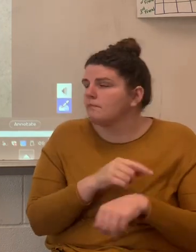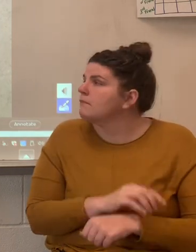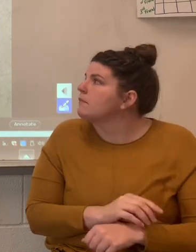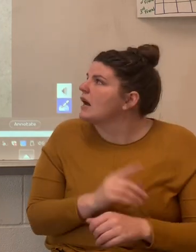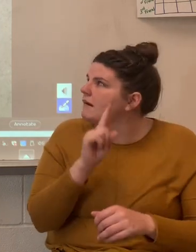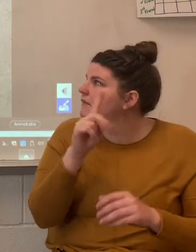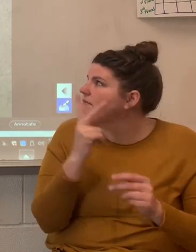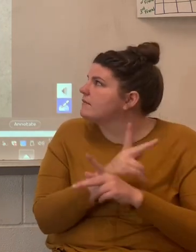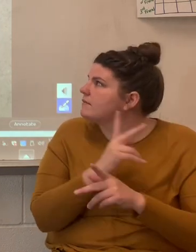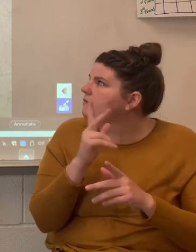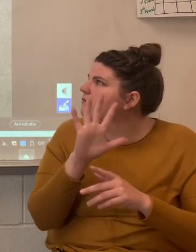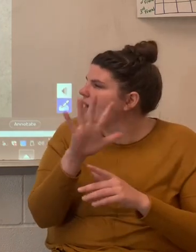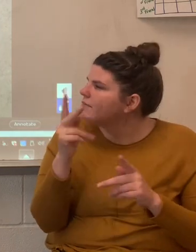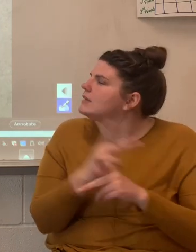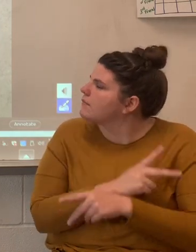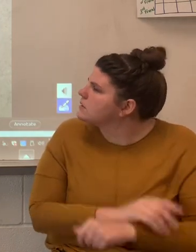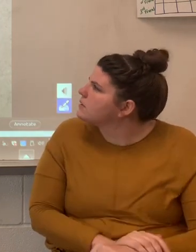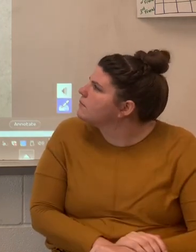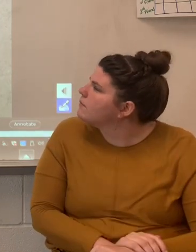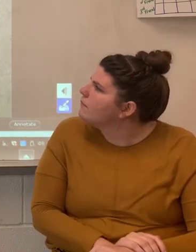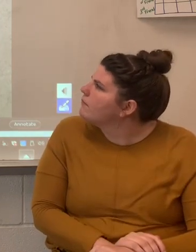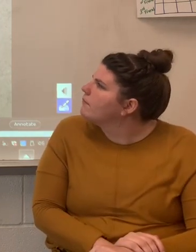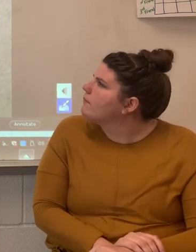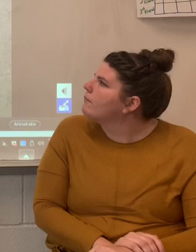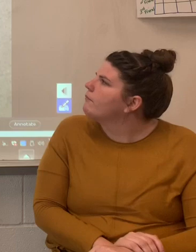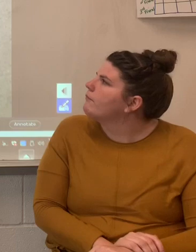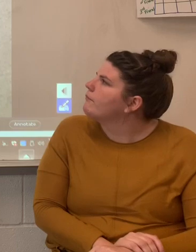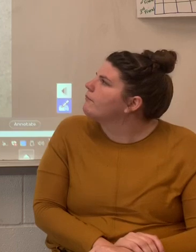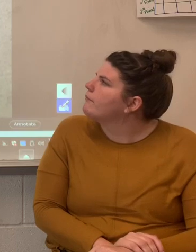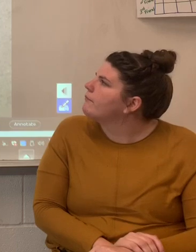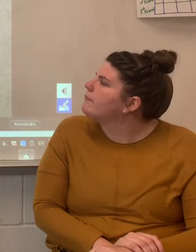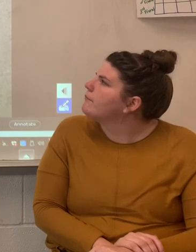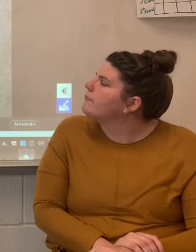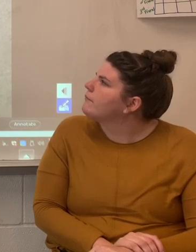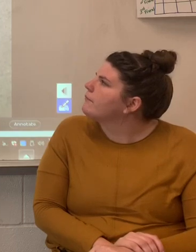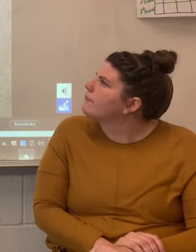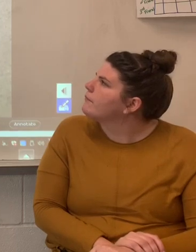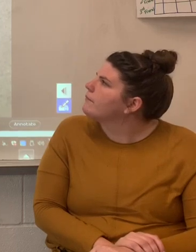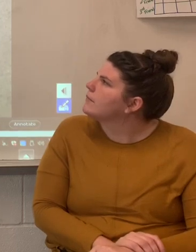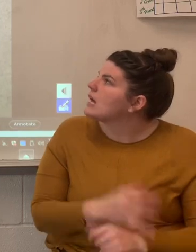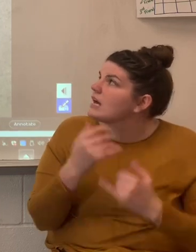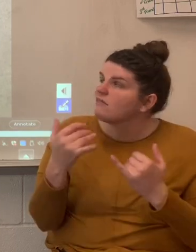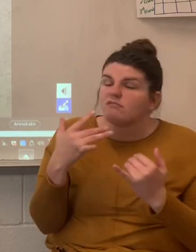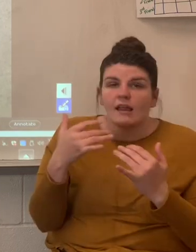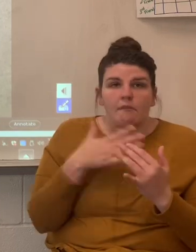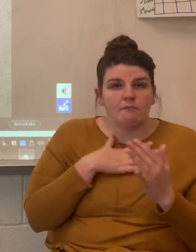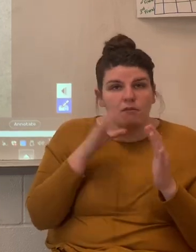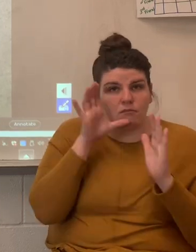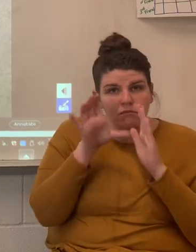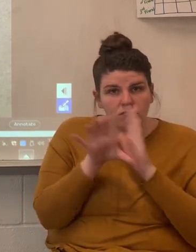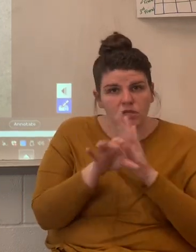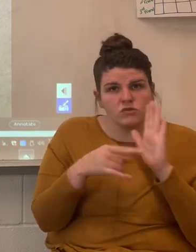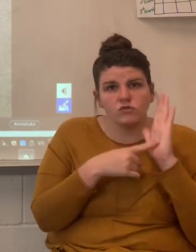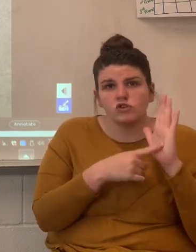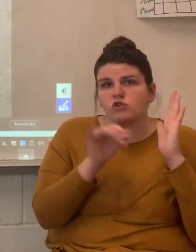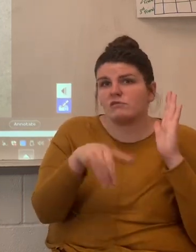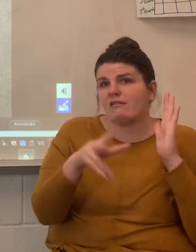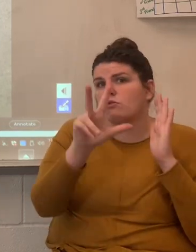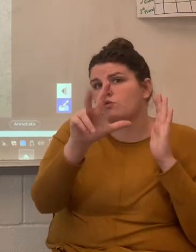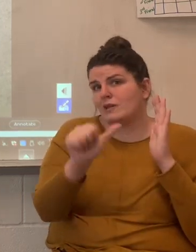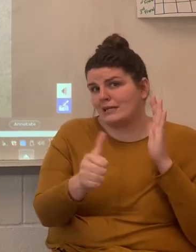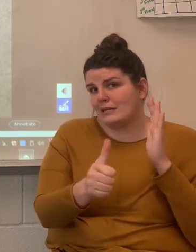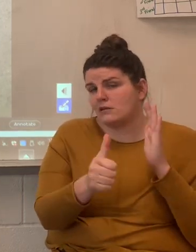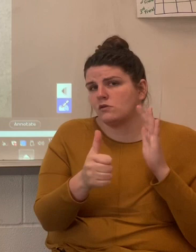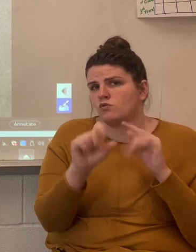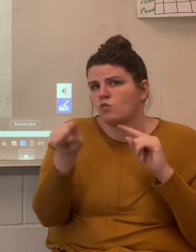1, 2, 3. 1, 2, 3. So my model now is representing my 3/10. When I